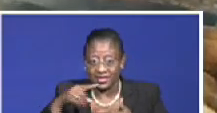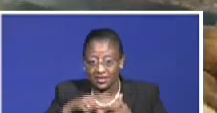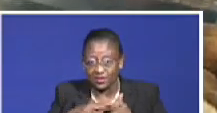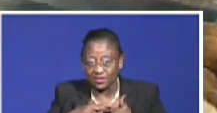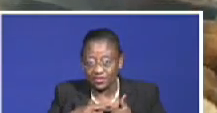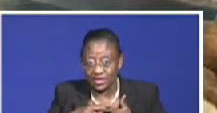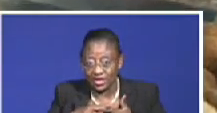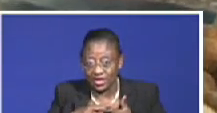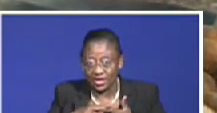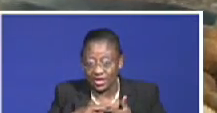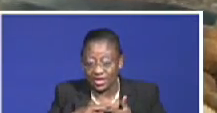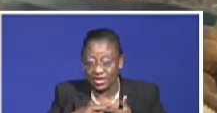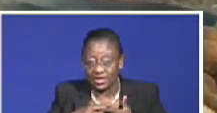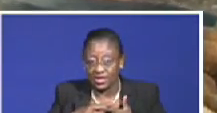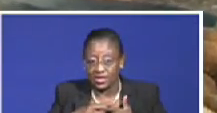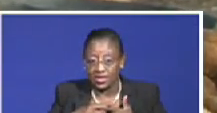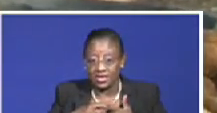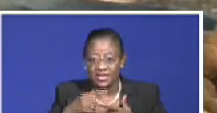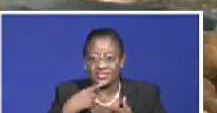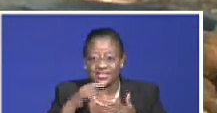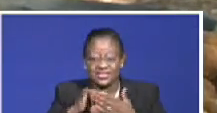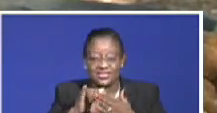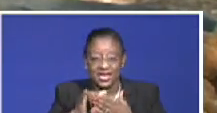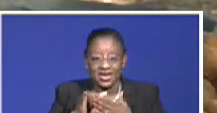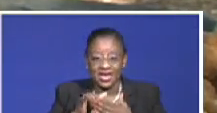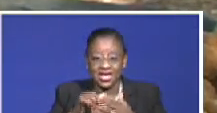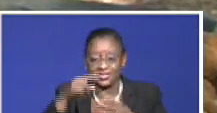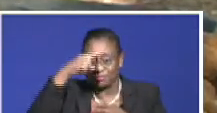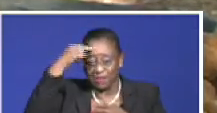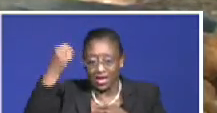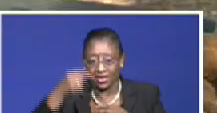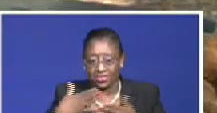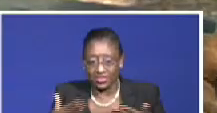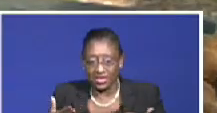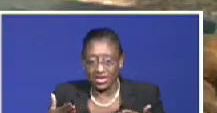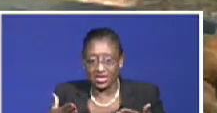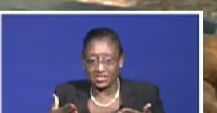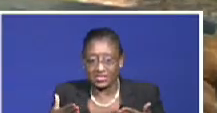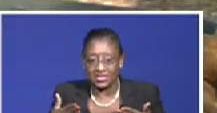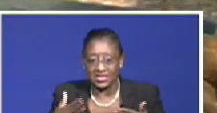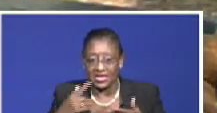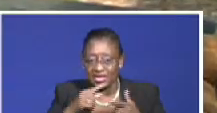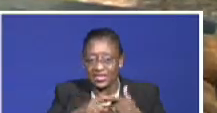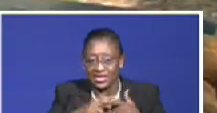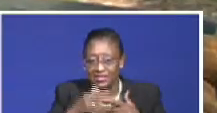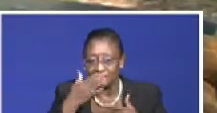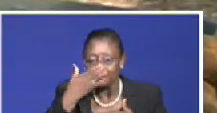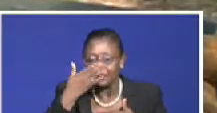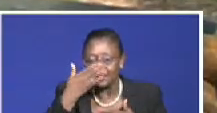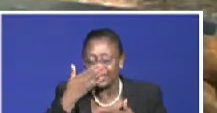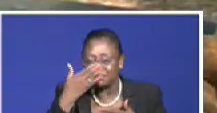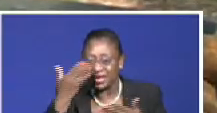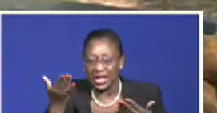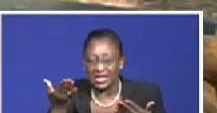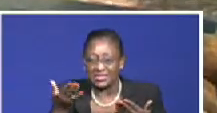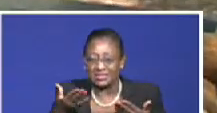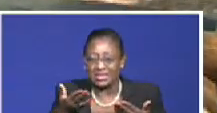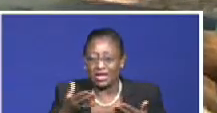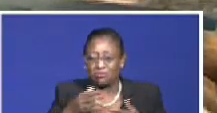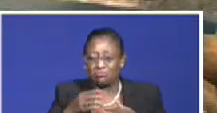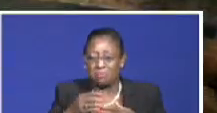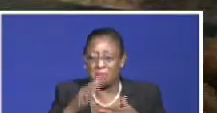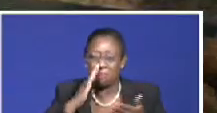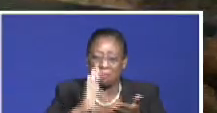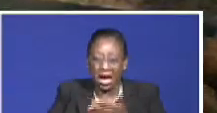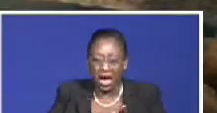it comes out very, very black. It has a black milk on it and extremely, the scent, it's almost like if you smell a rotten conch, it's